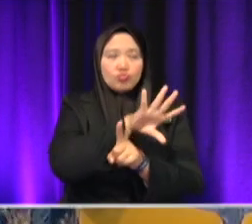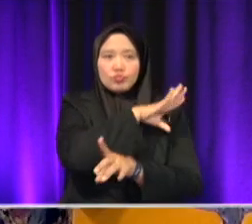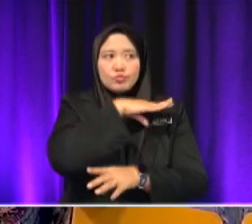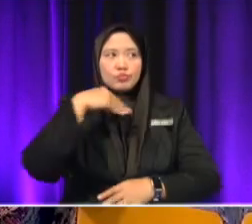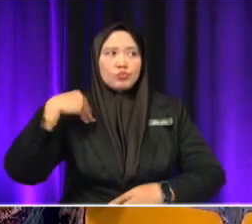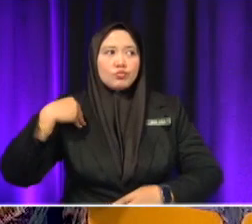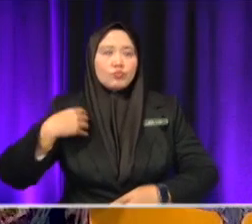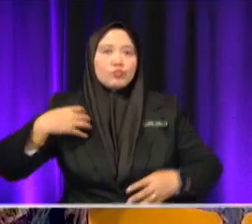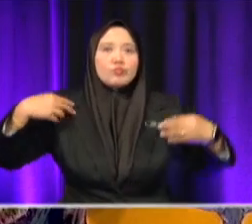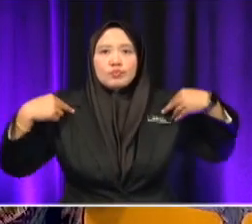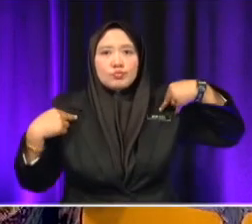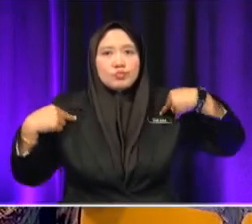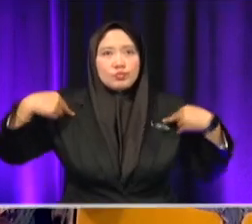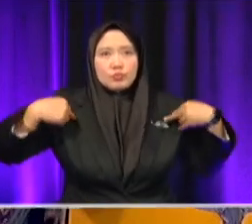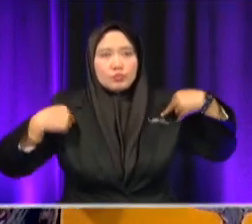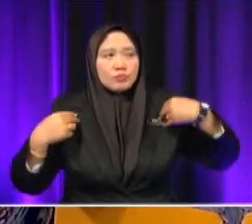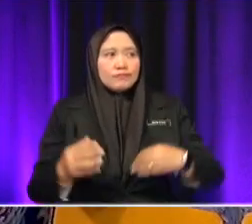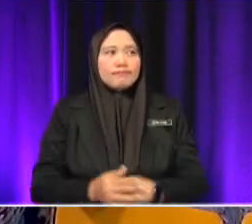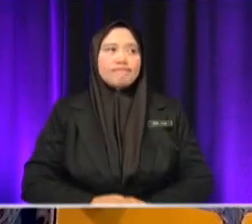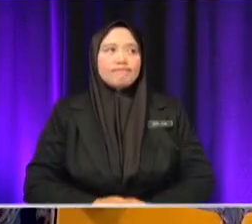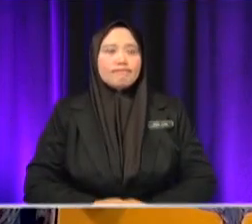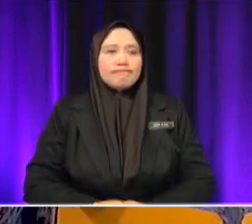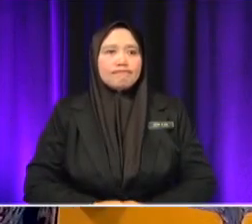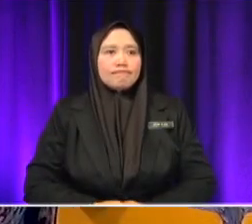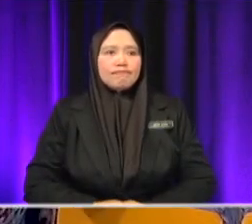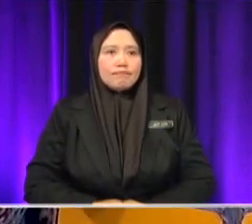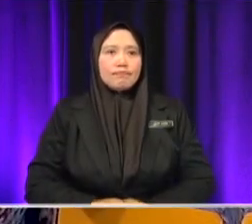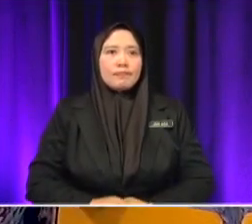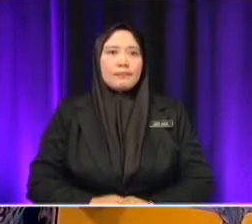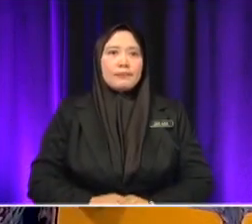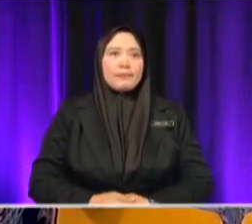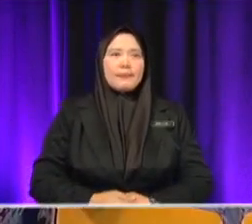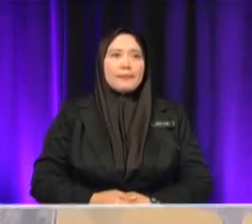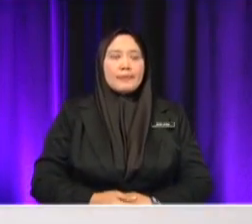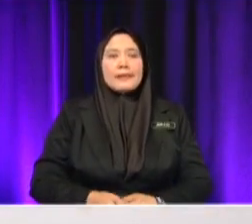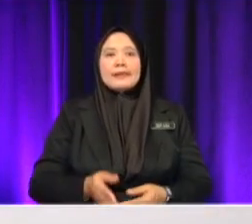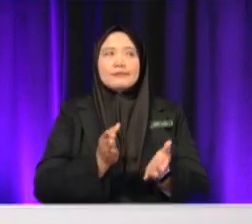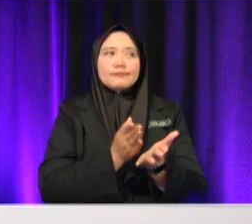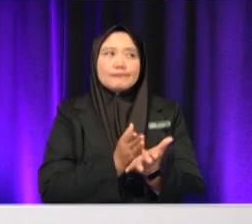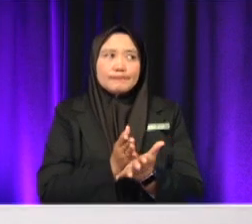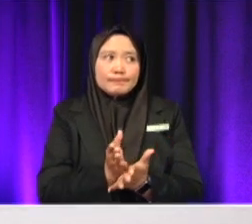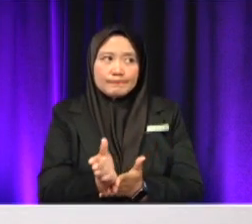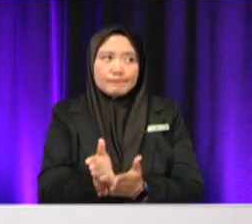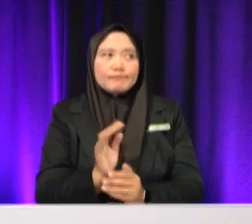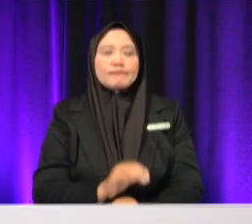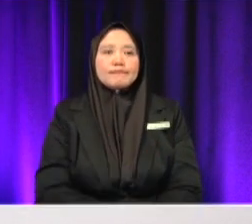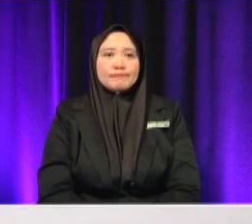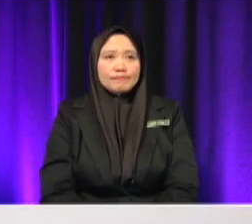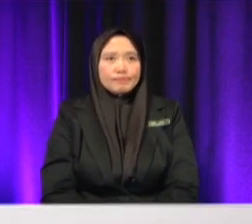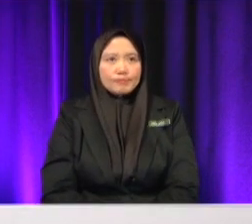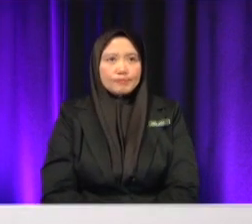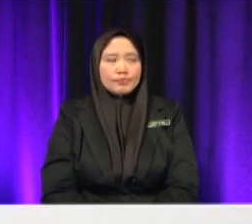you, Adriana. So for the next one, anyone else would like to do this? Okay, Akila.